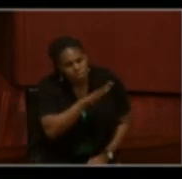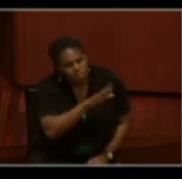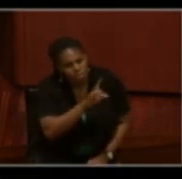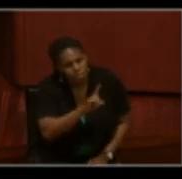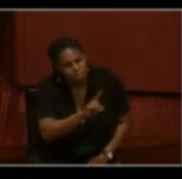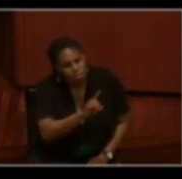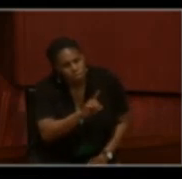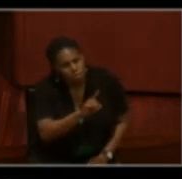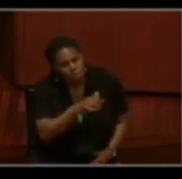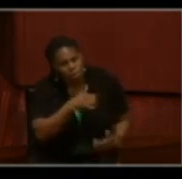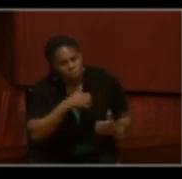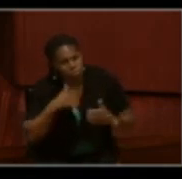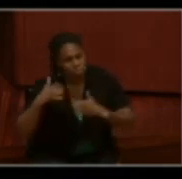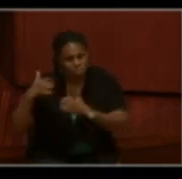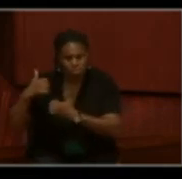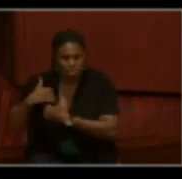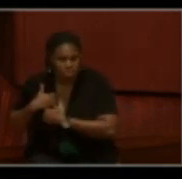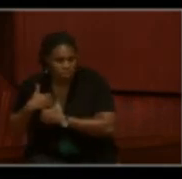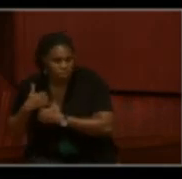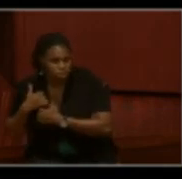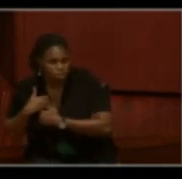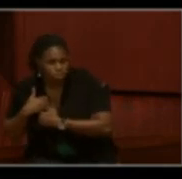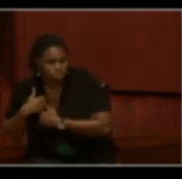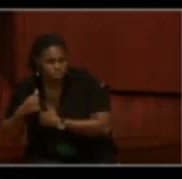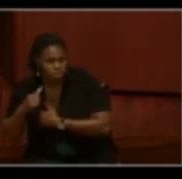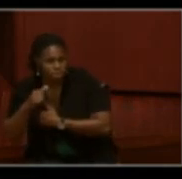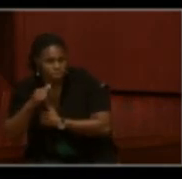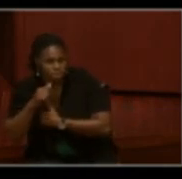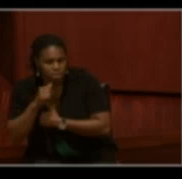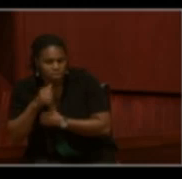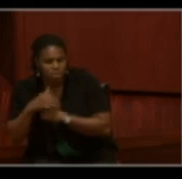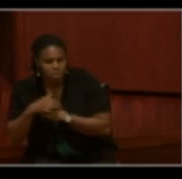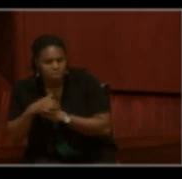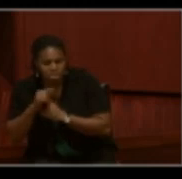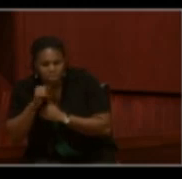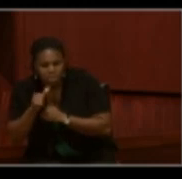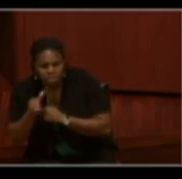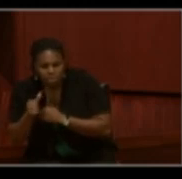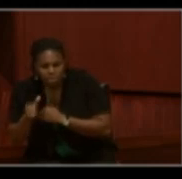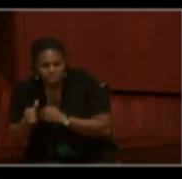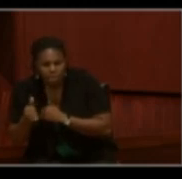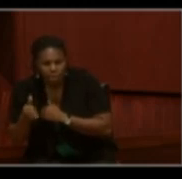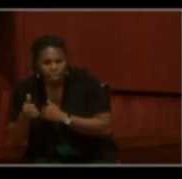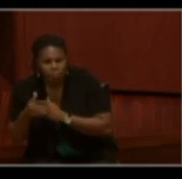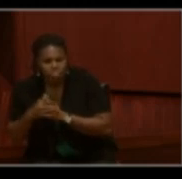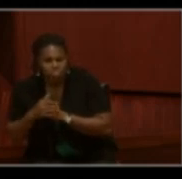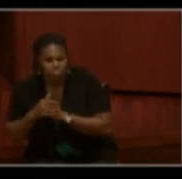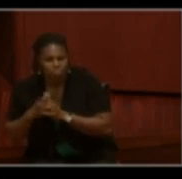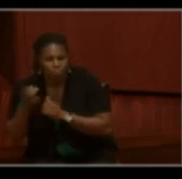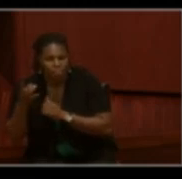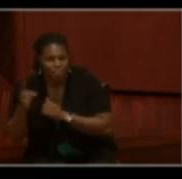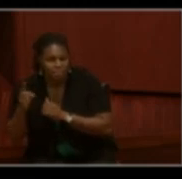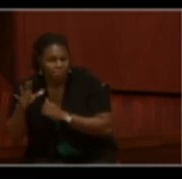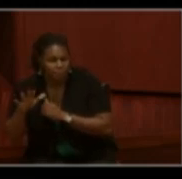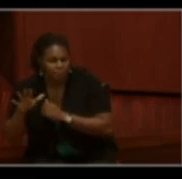the military records, this is not a rolling date. It's April